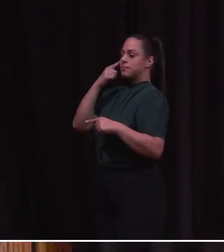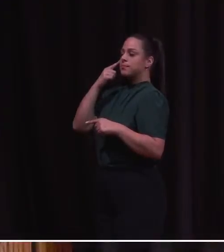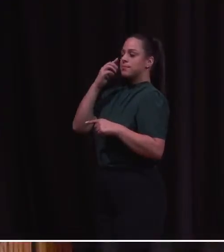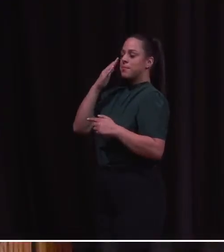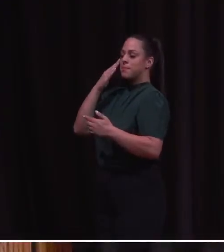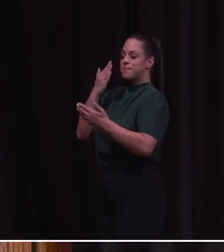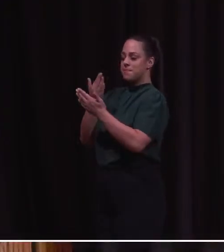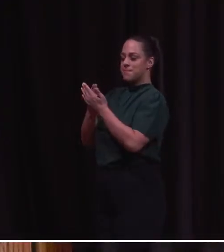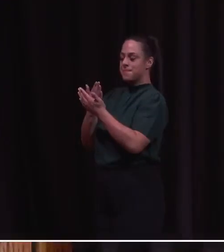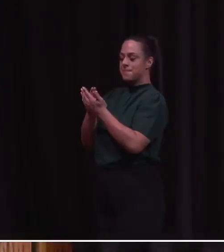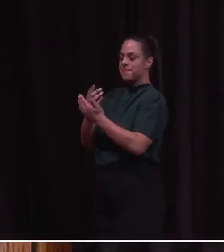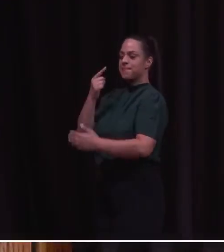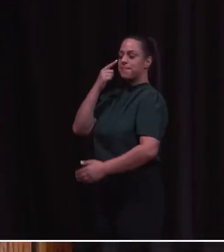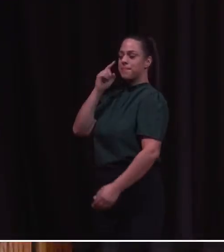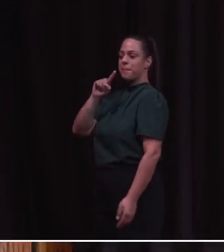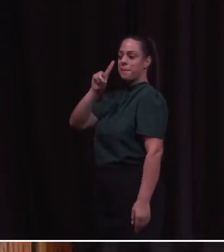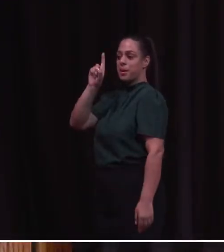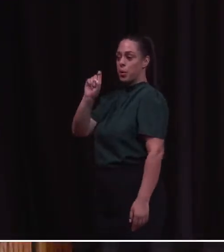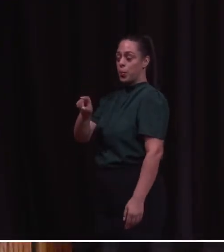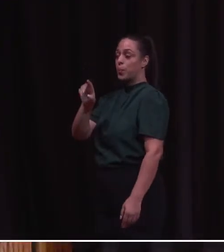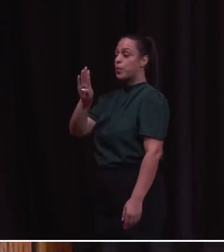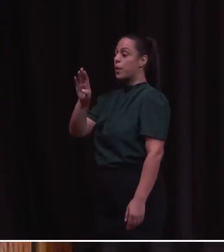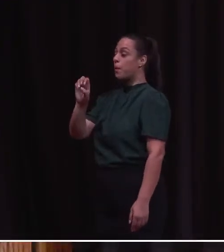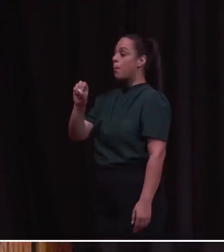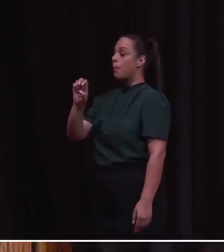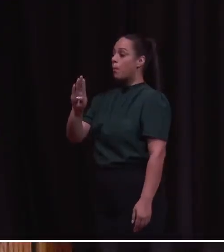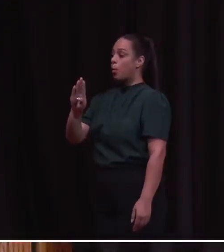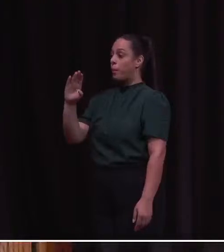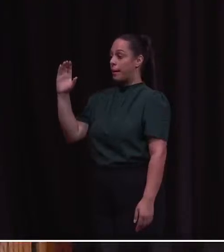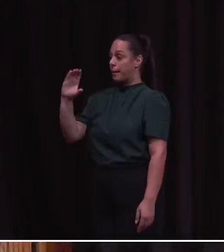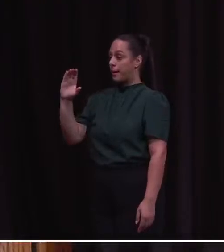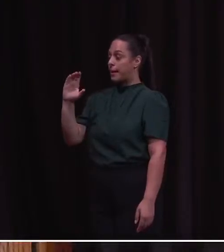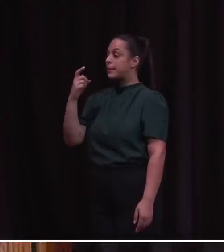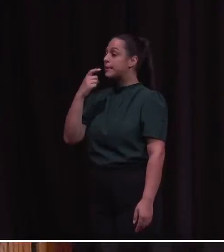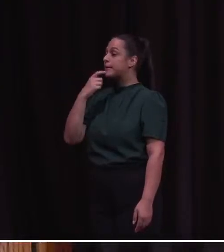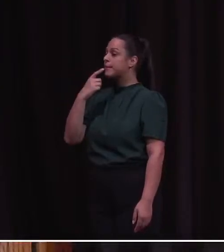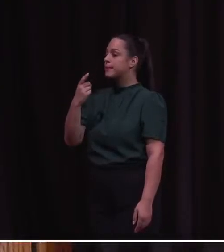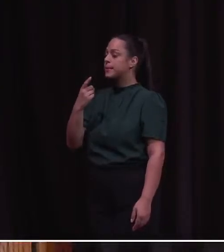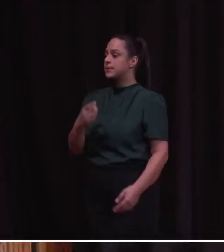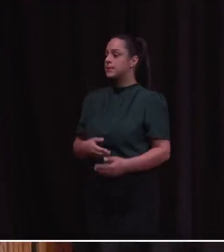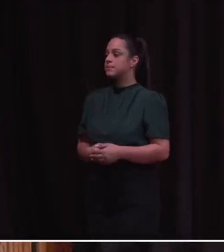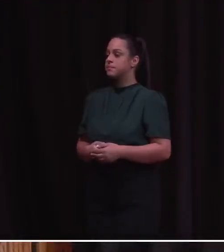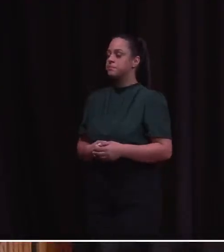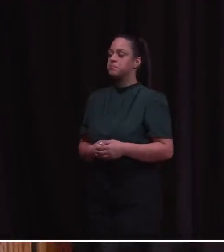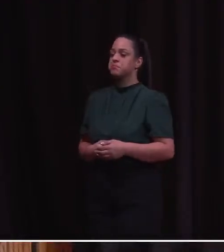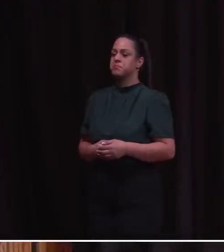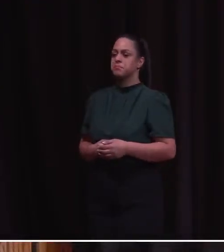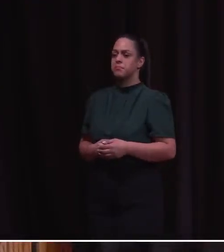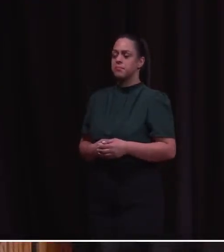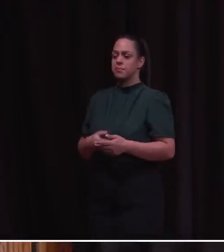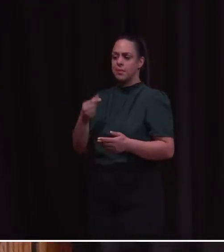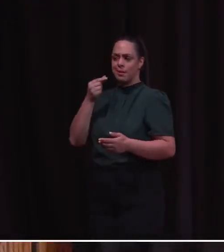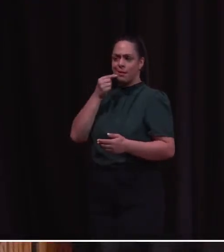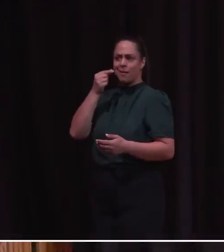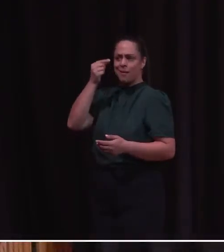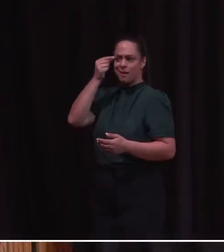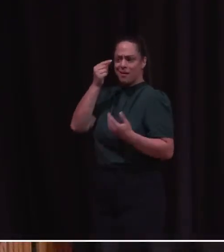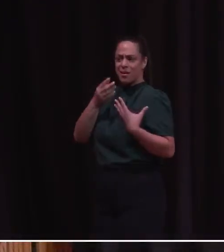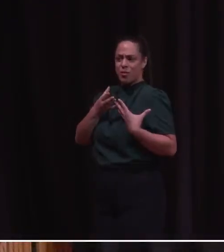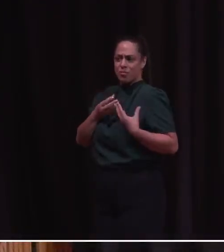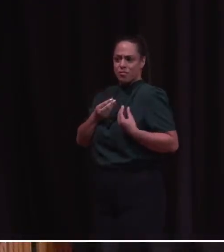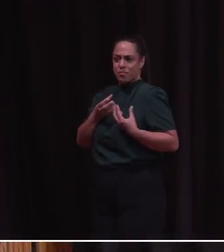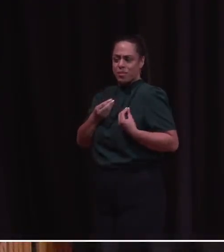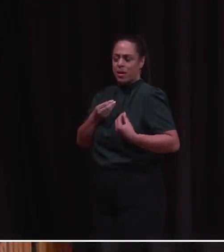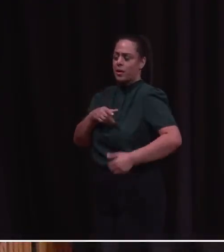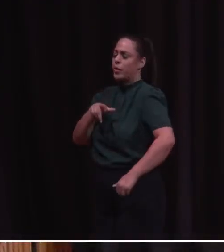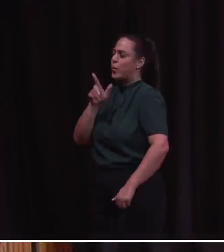Butler had said, who is afraid of gender? And my own retort is, who